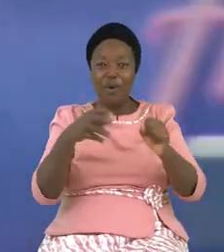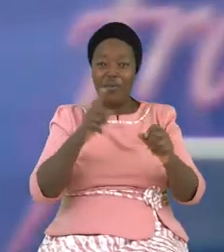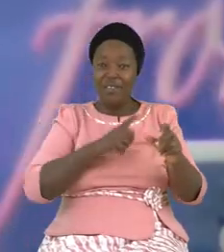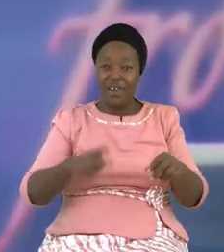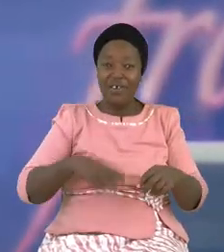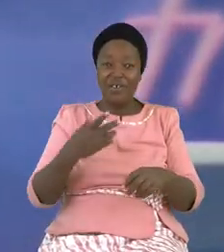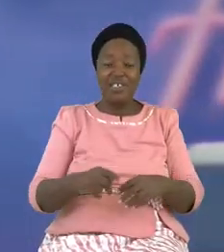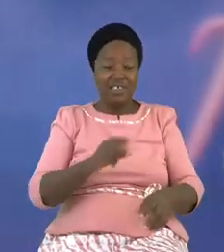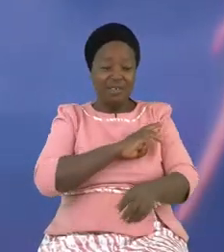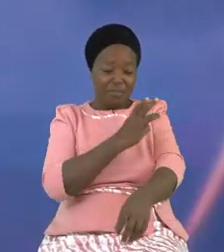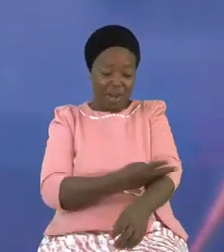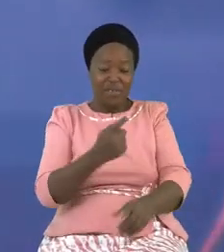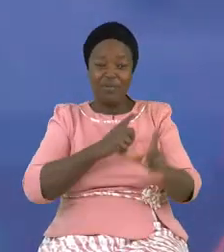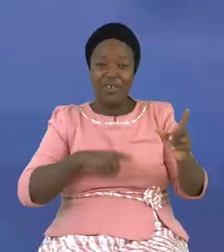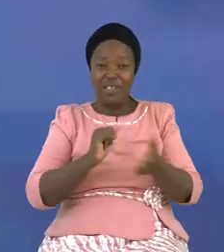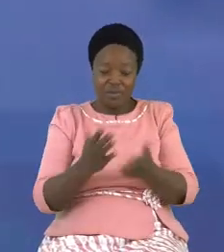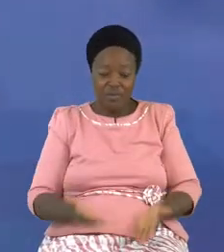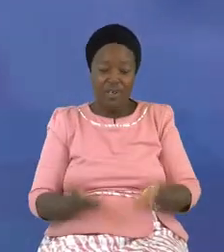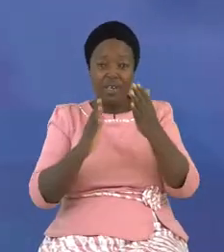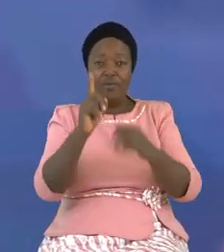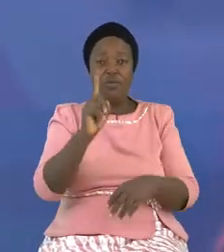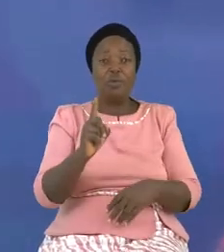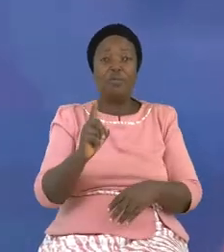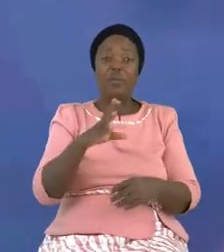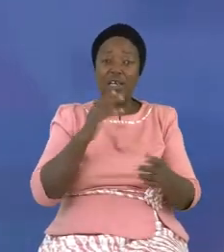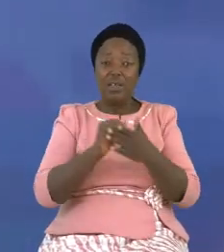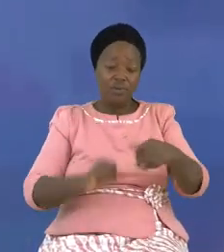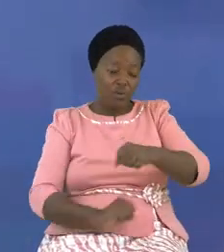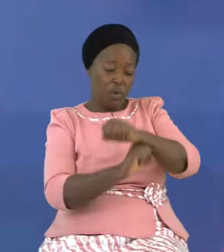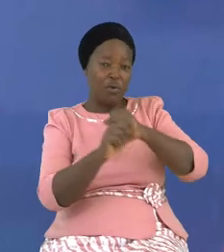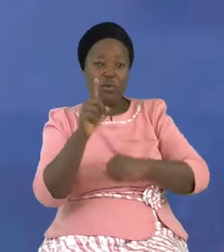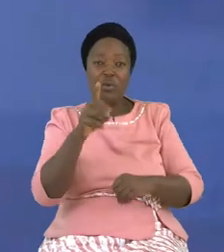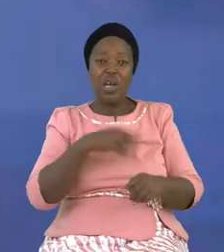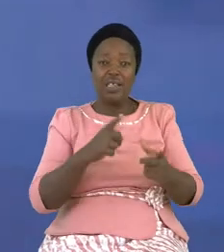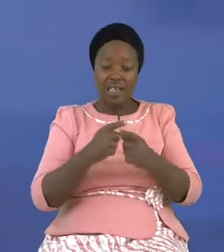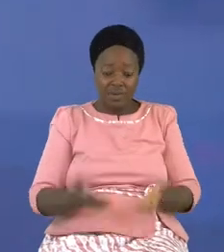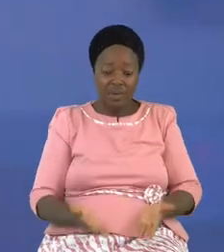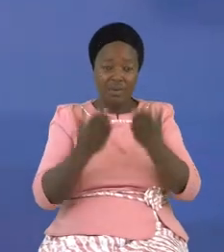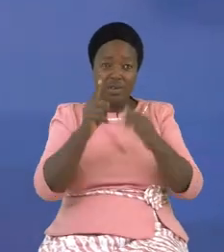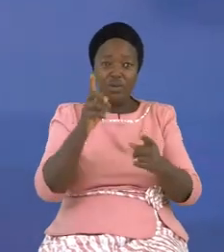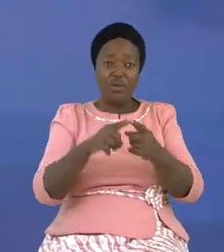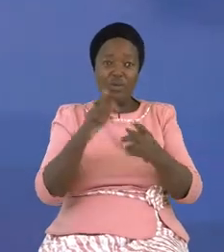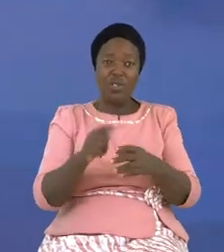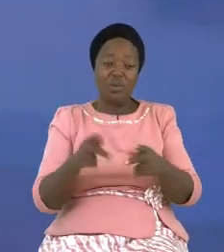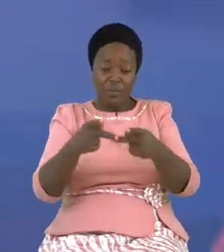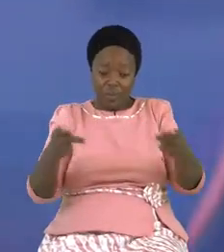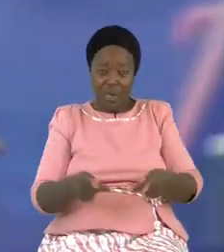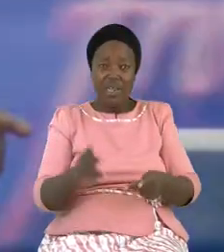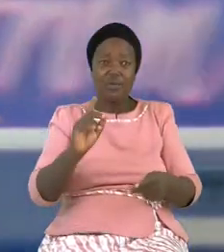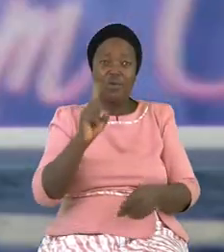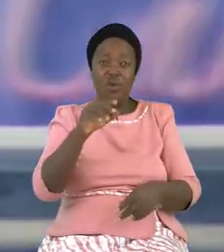Lord that will lift you up, that will support you, and that will raise you to the pedestal where you ought to